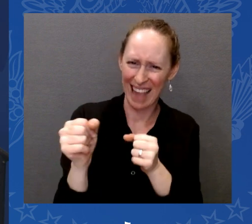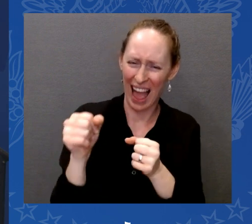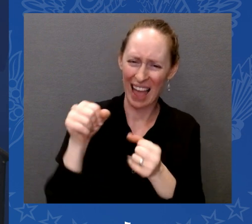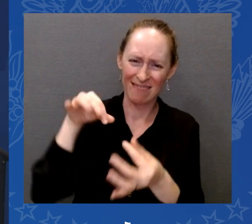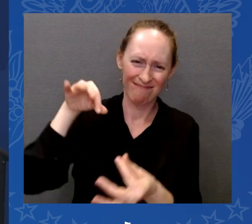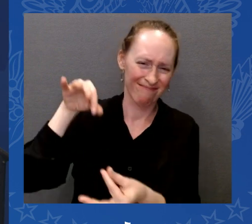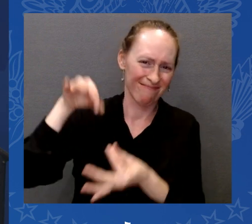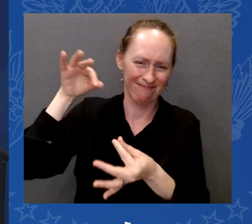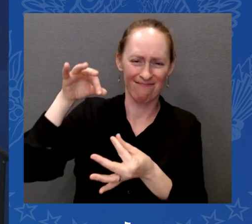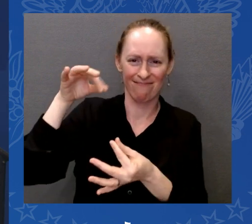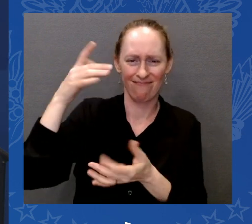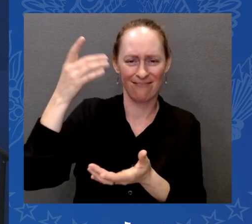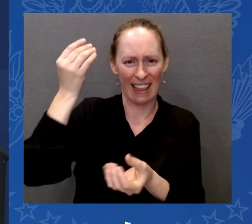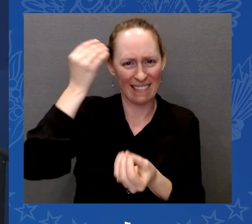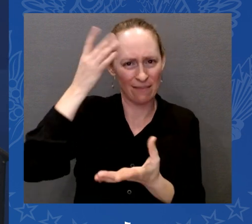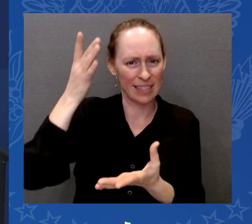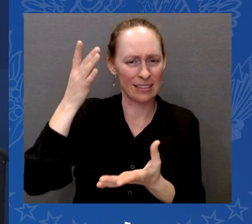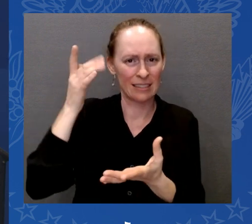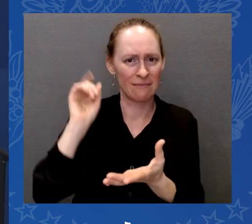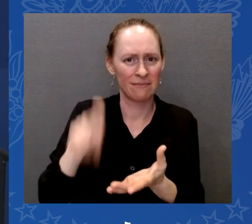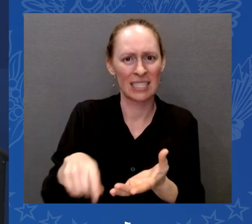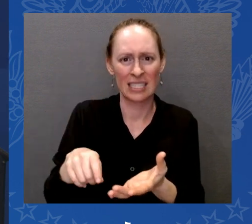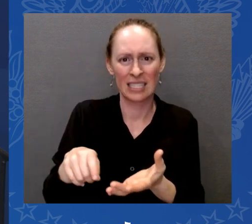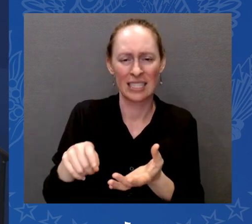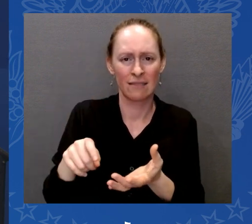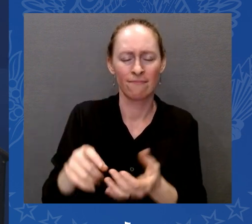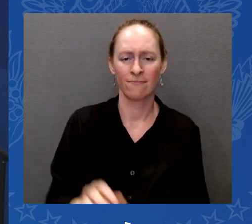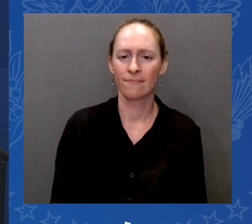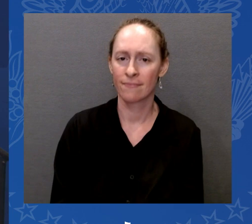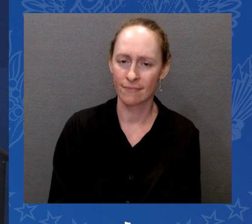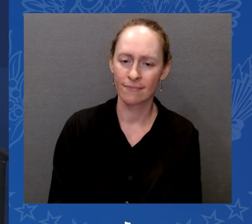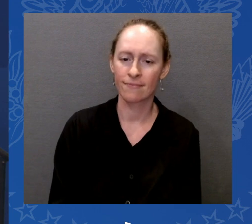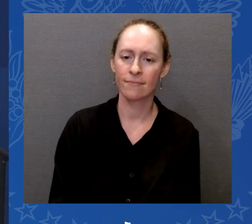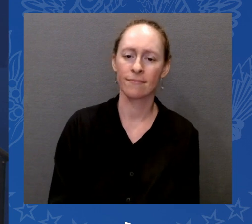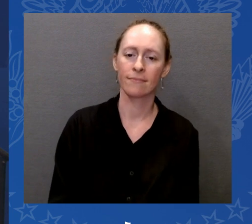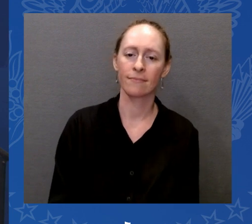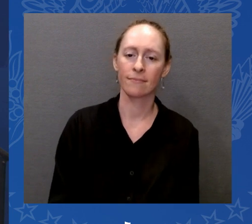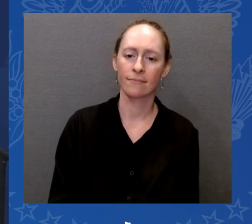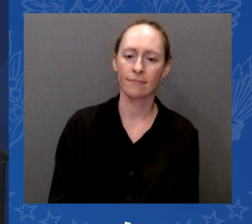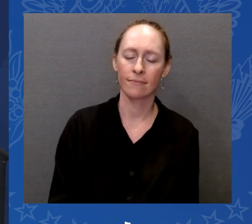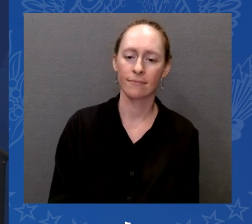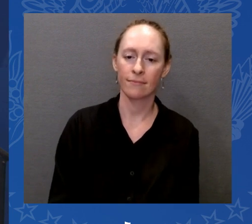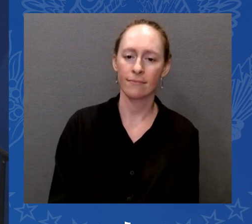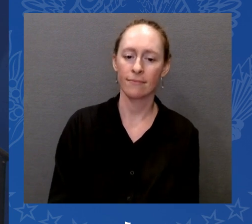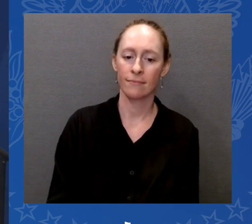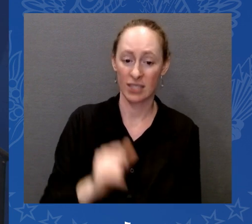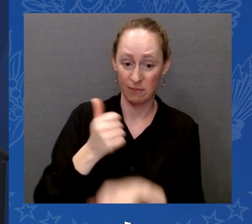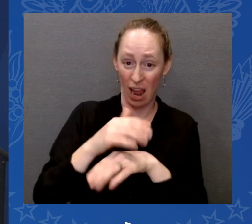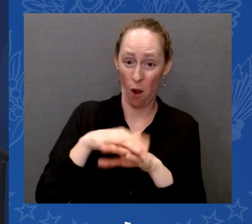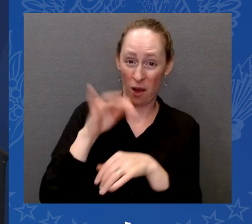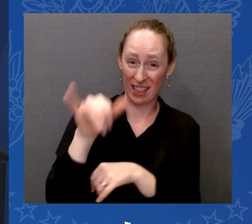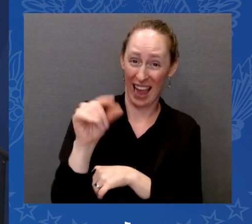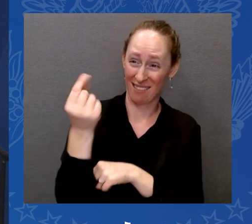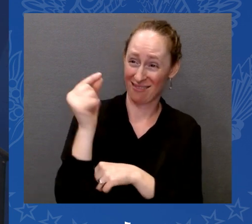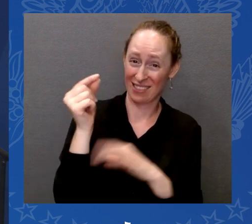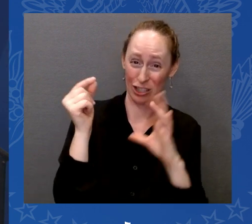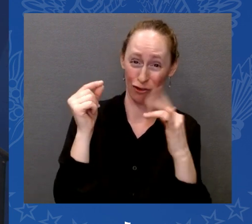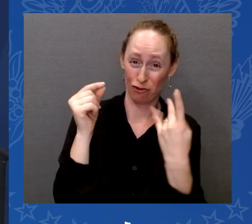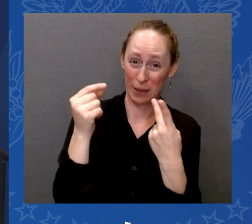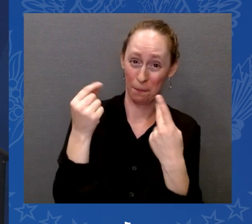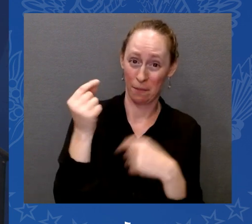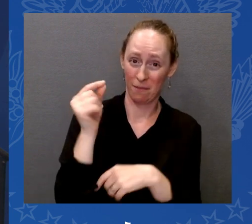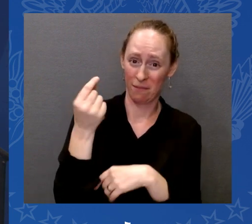makes access to data easy, it is at the heart of all of these technology applications